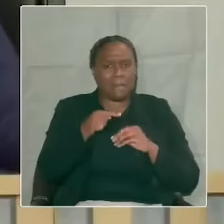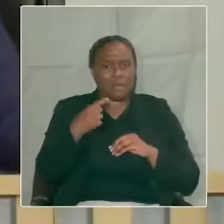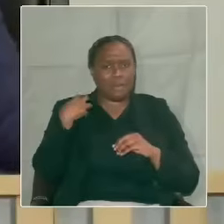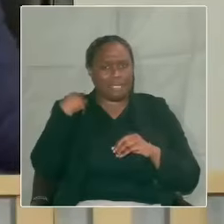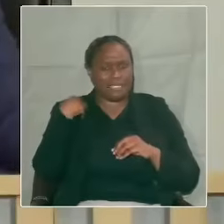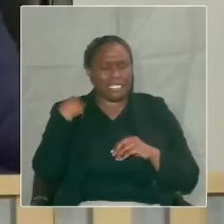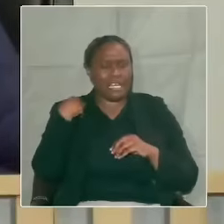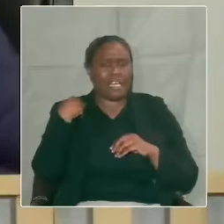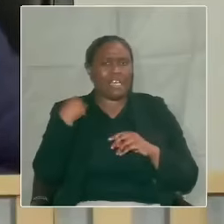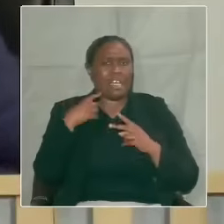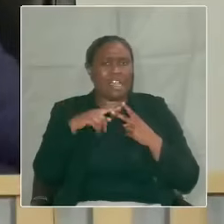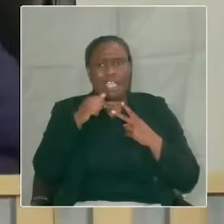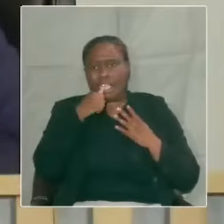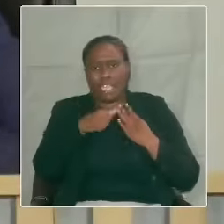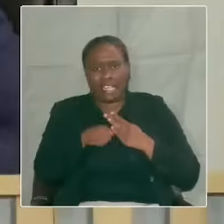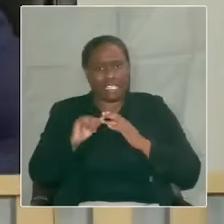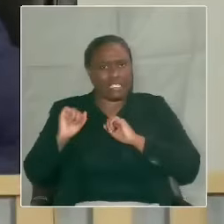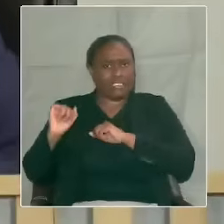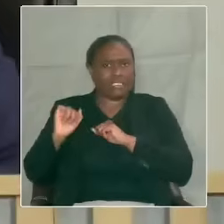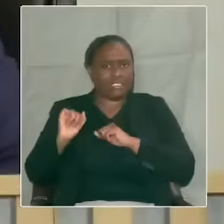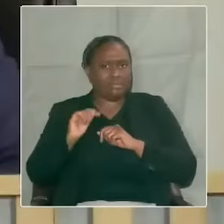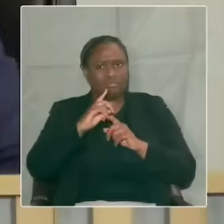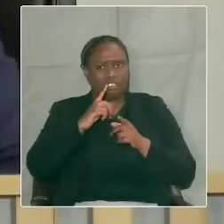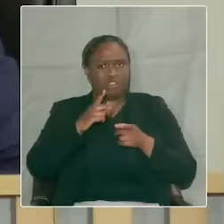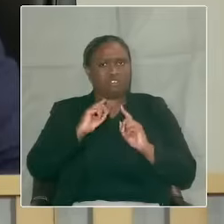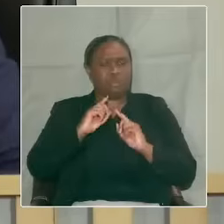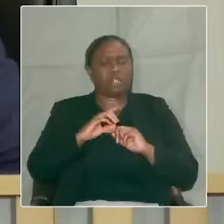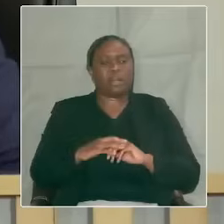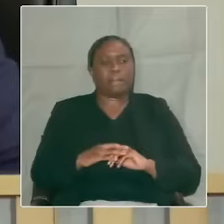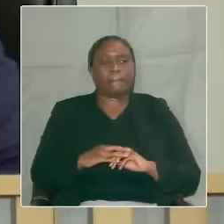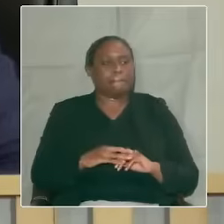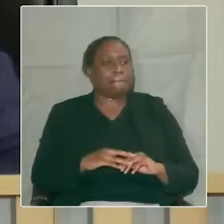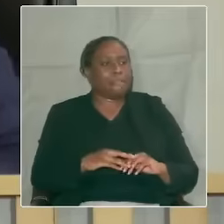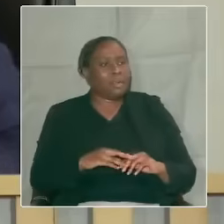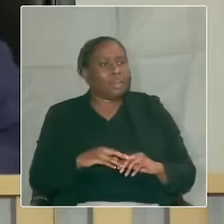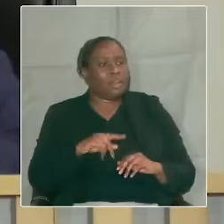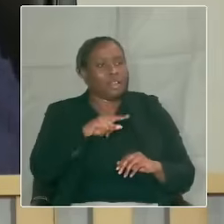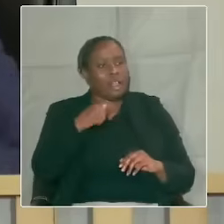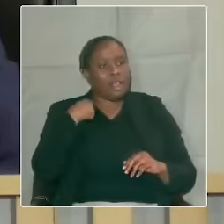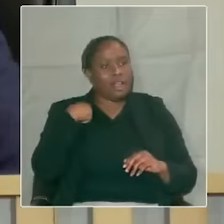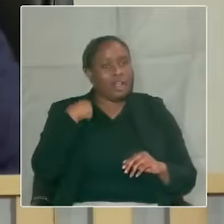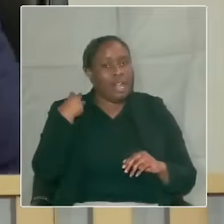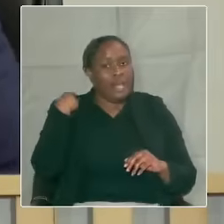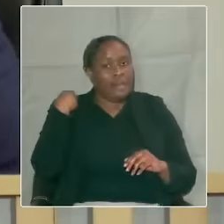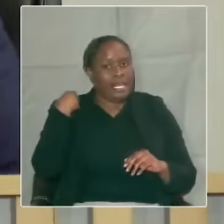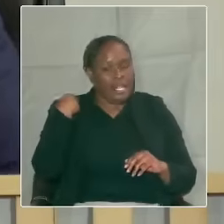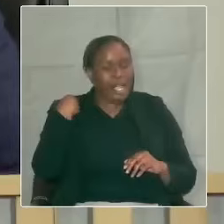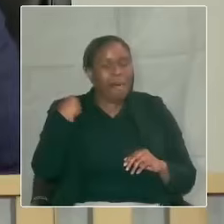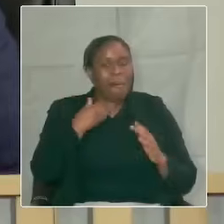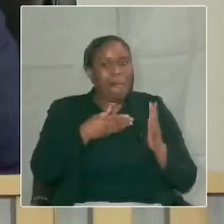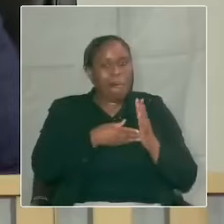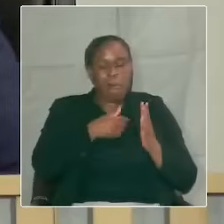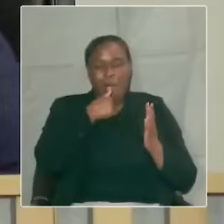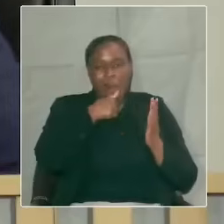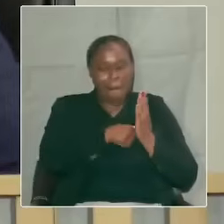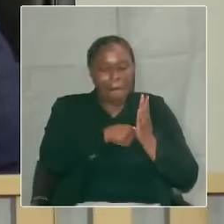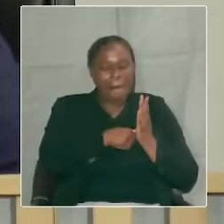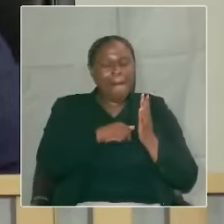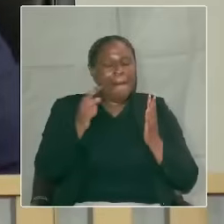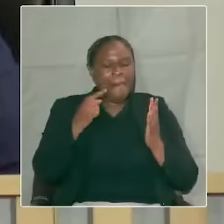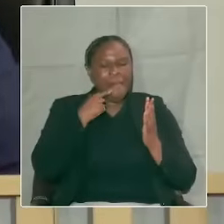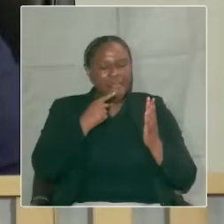Okay, thanks, commissioners. With regard to that, in the letter where the minister says, after